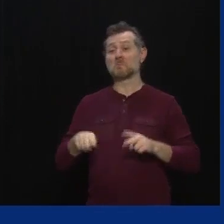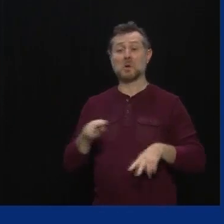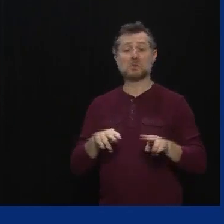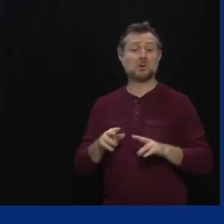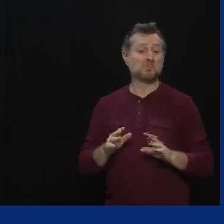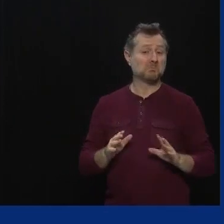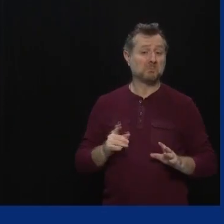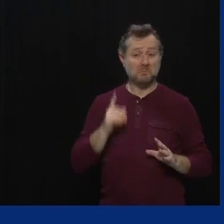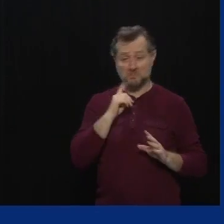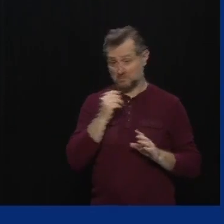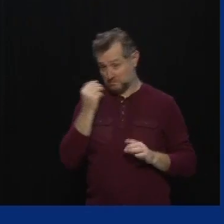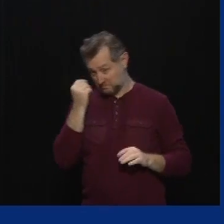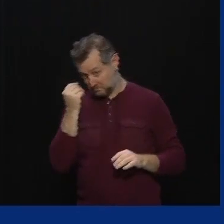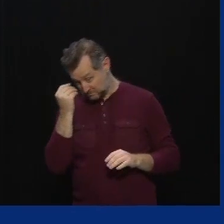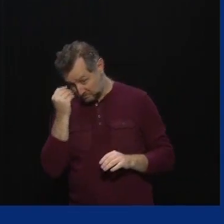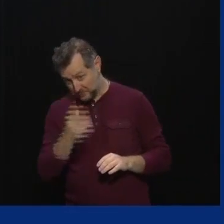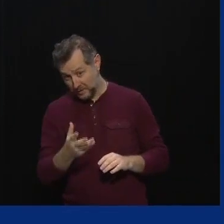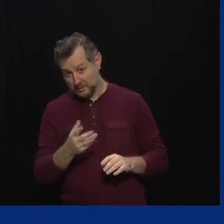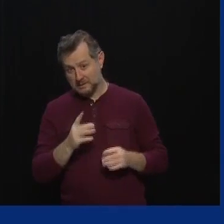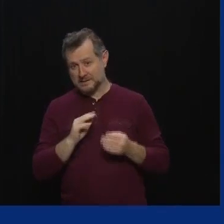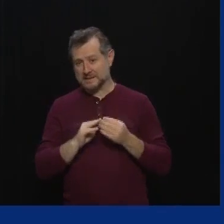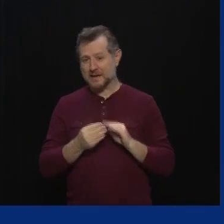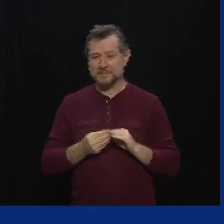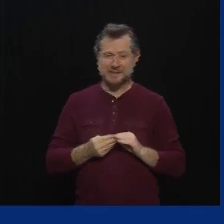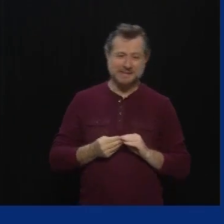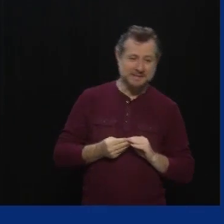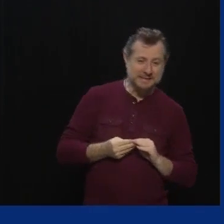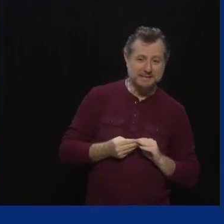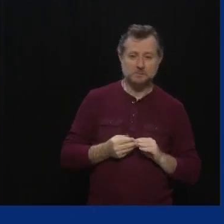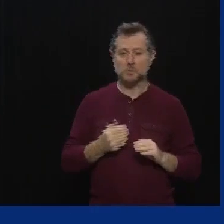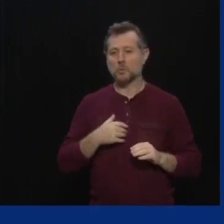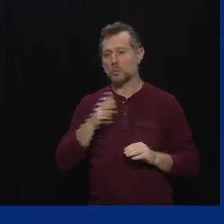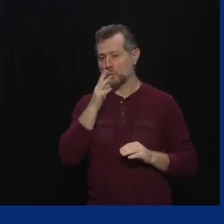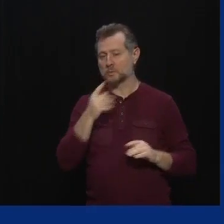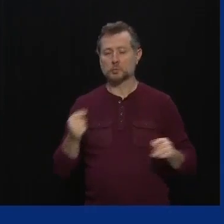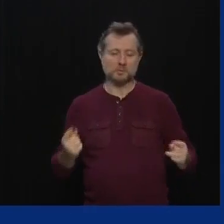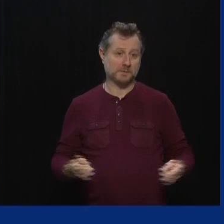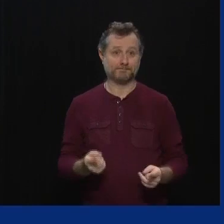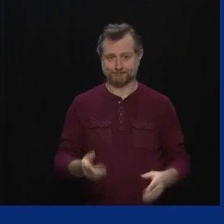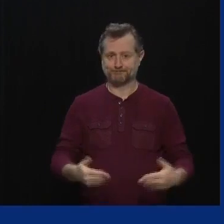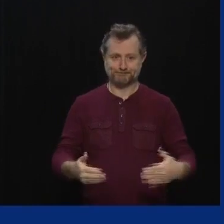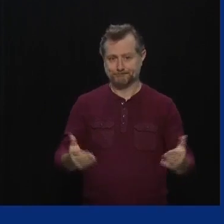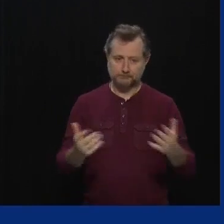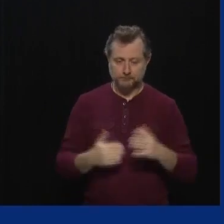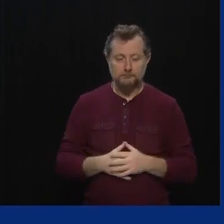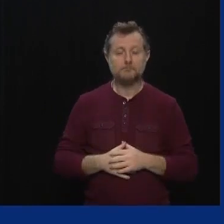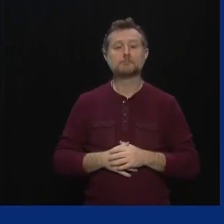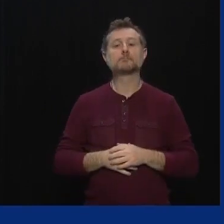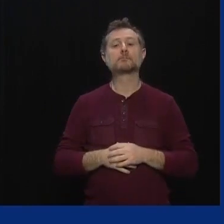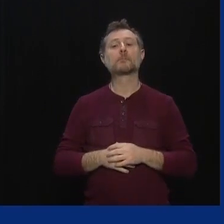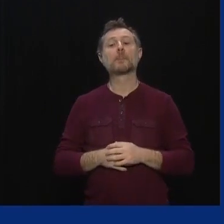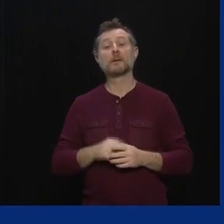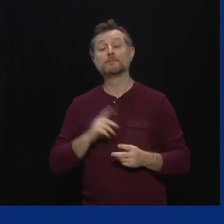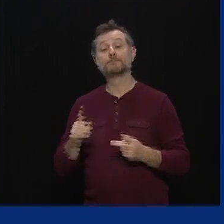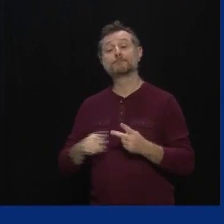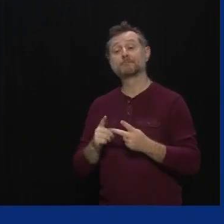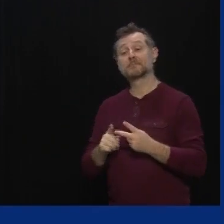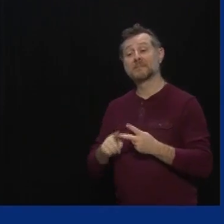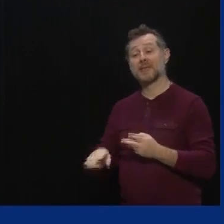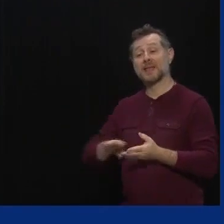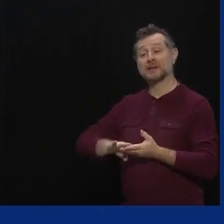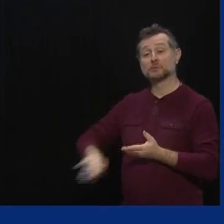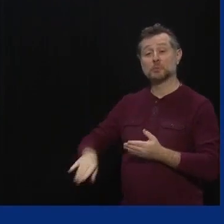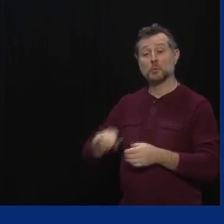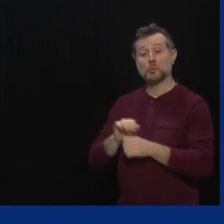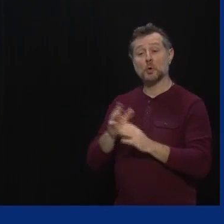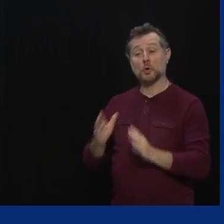we see numbers that we're not satisfied with. Also, with respect to excluded worker program, I'm very proud of the fact that we were